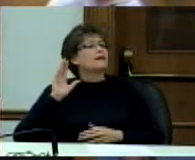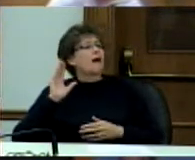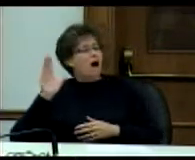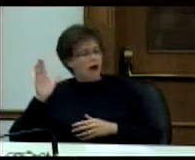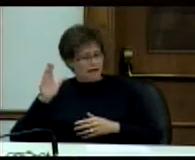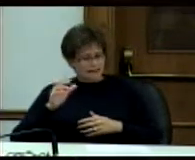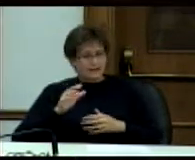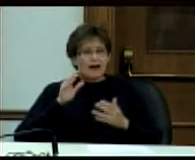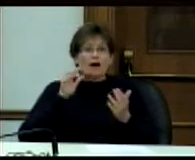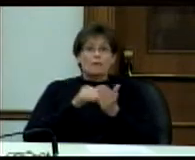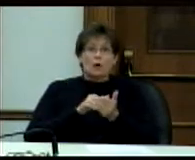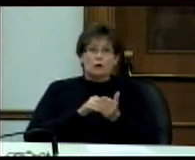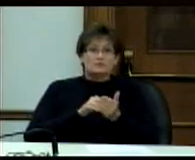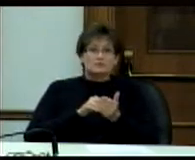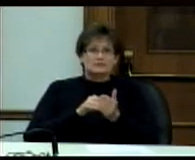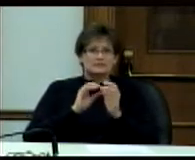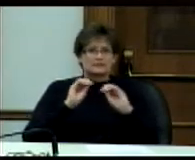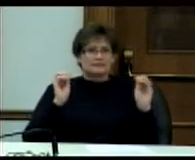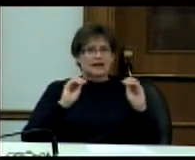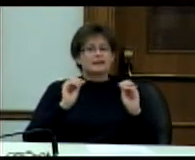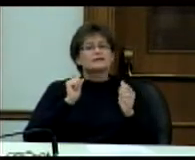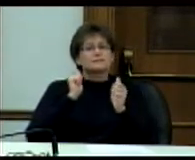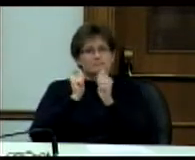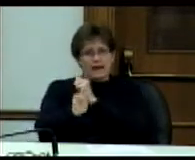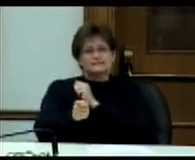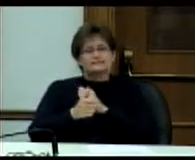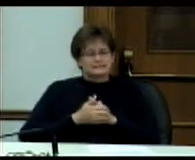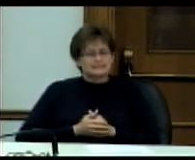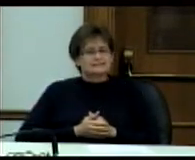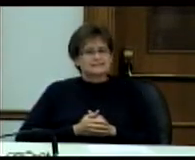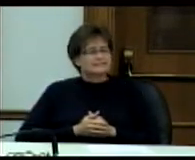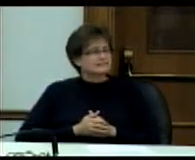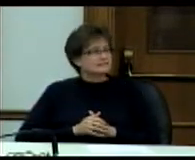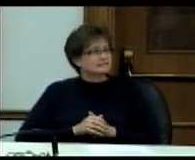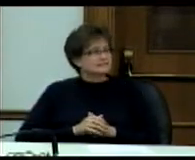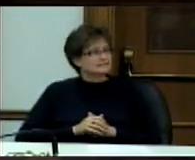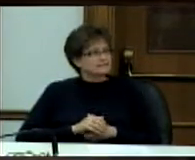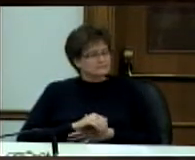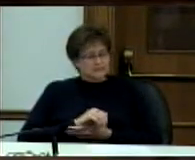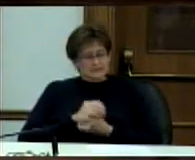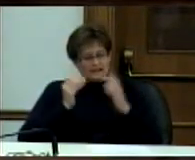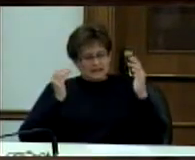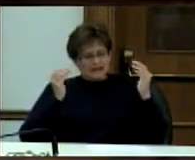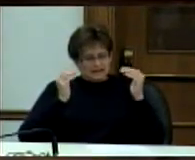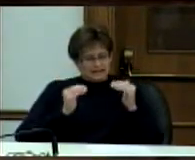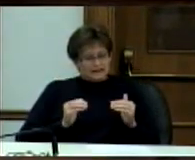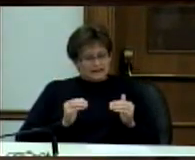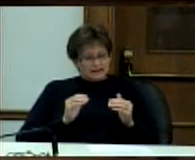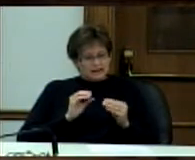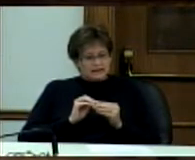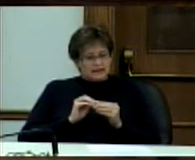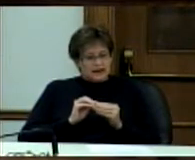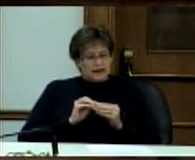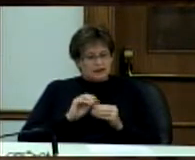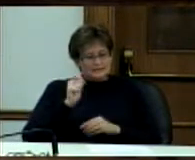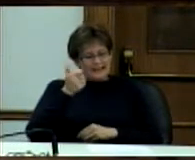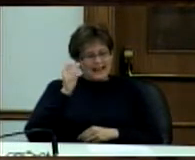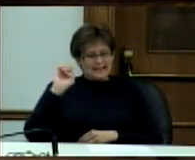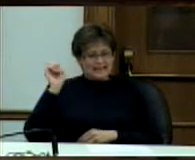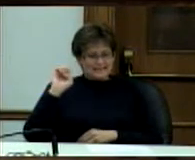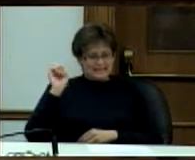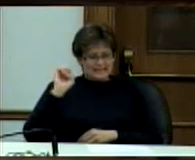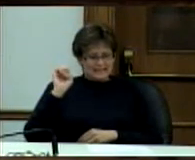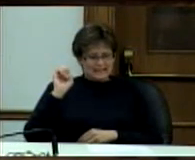aye. Aye. Opposed, same sign. Motion carries. We are now on to